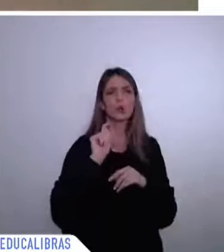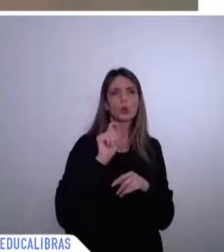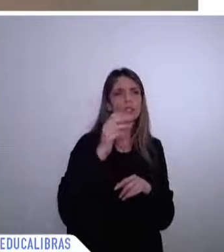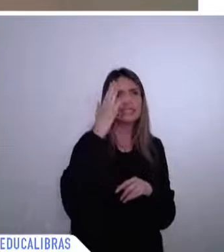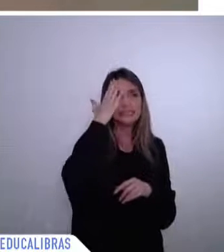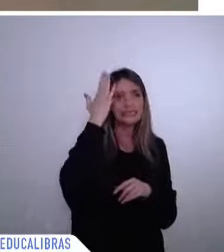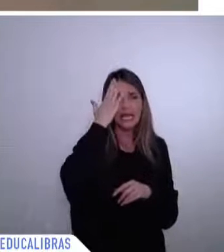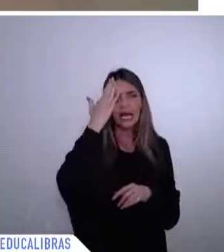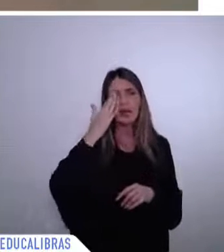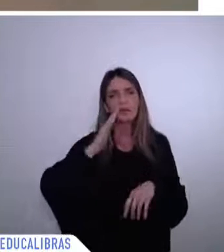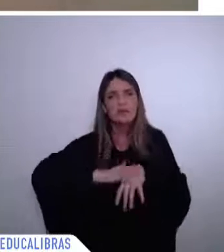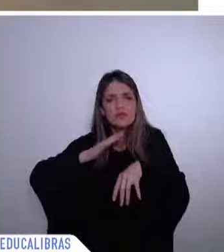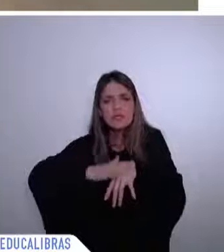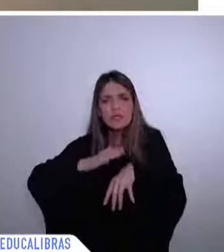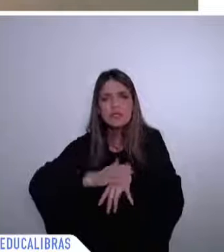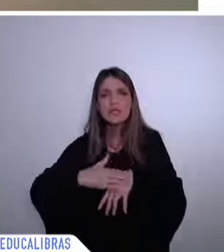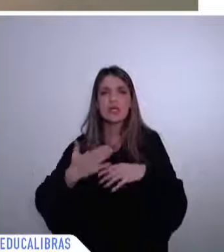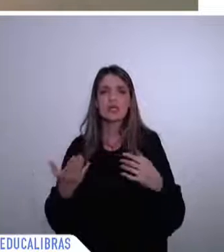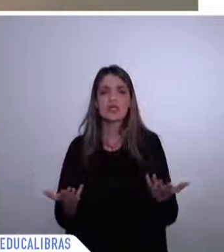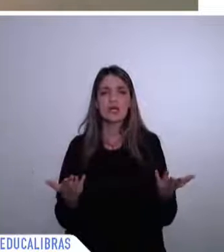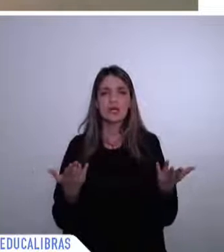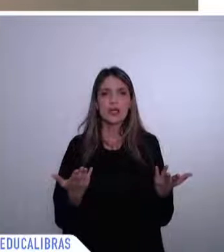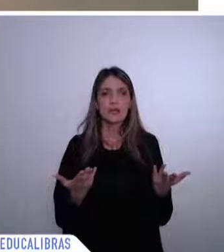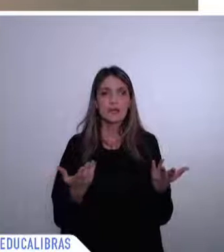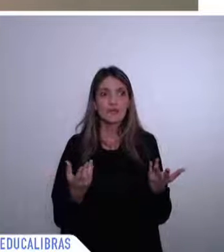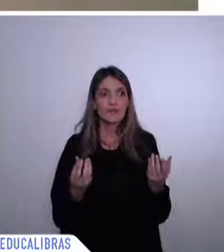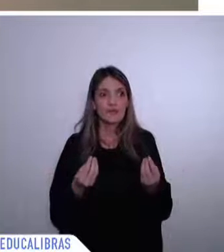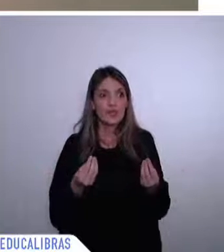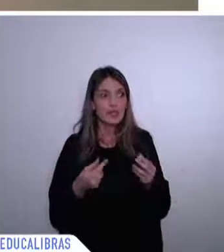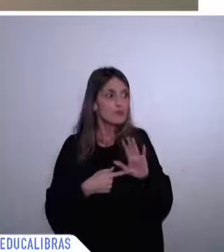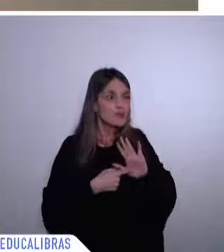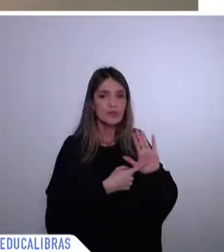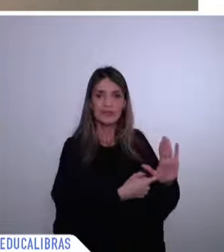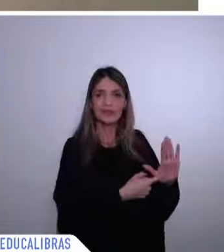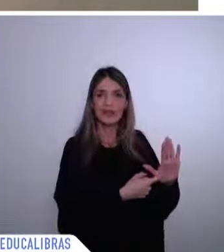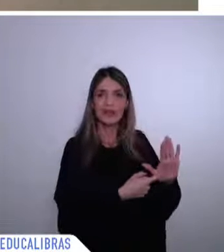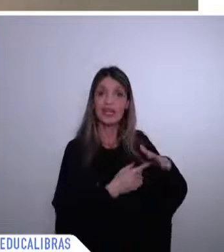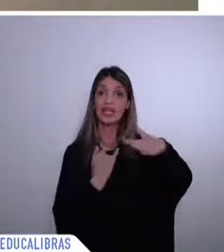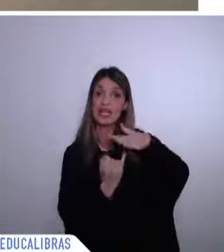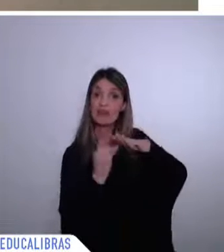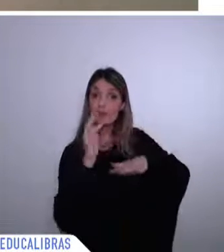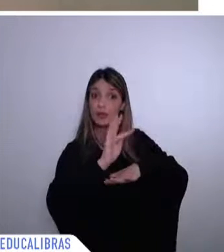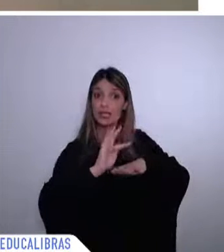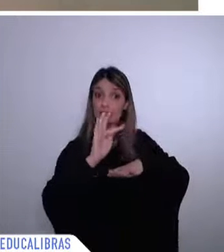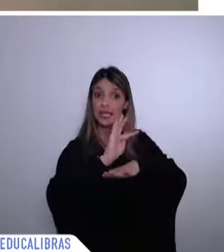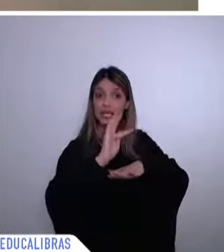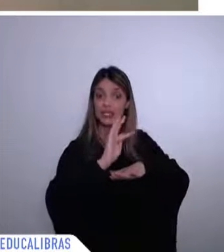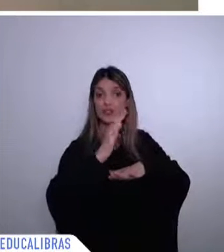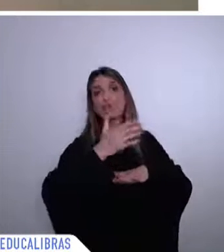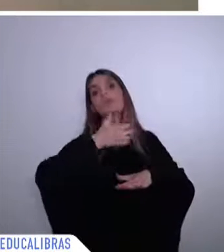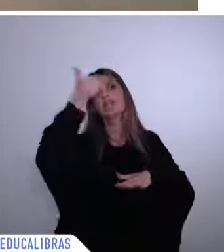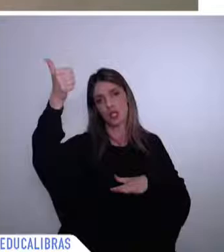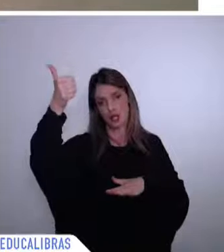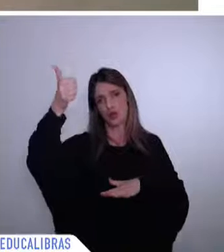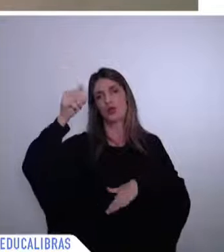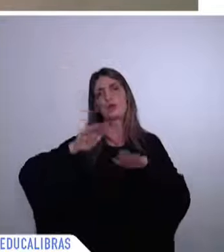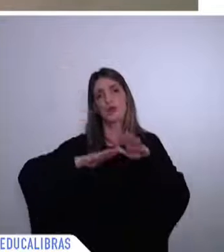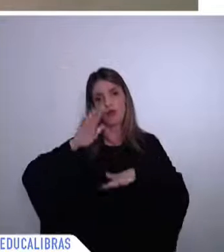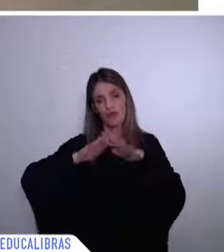have. So this is the kind of 4-pillar approach that the OECD has been advocating for.